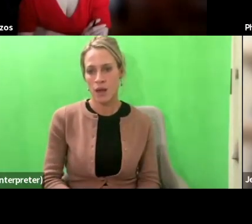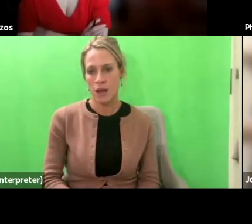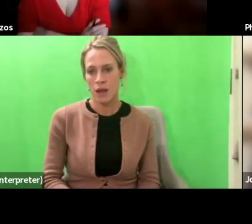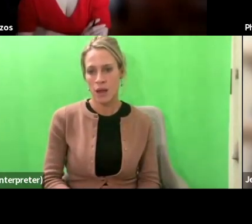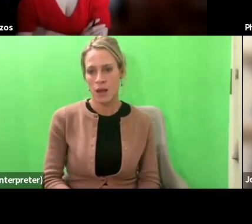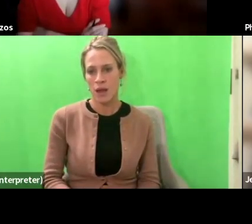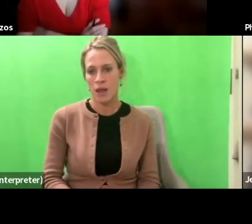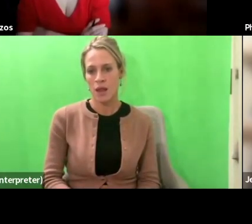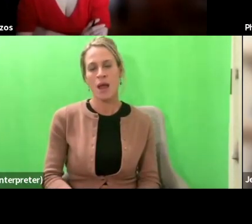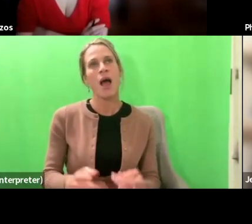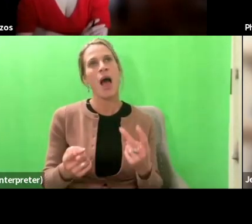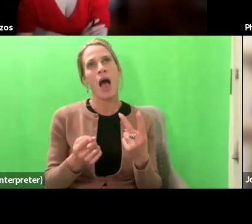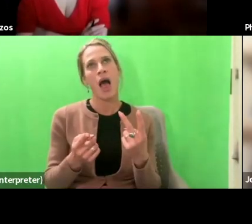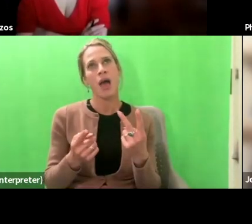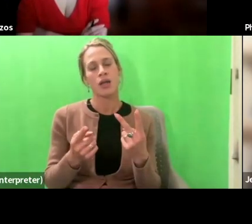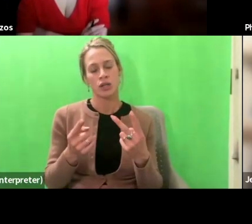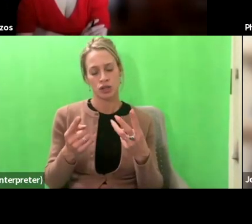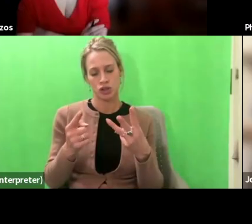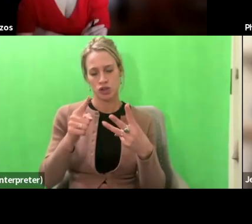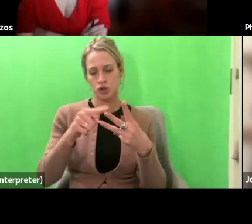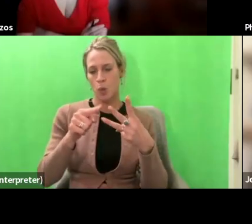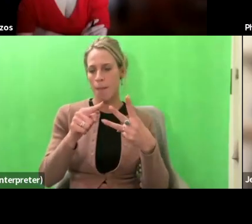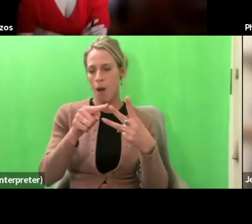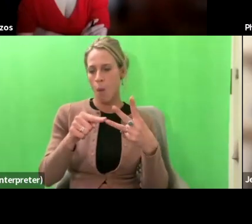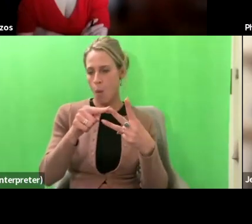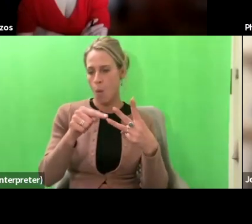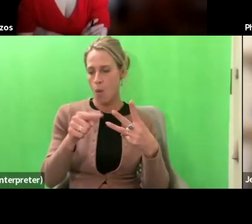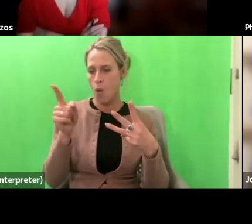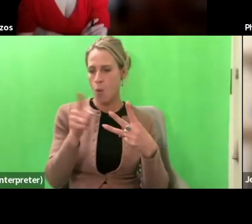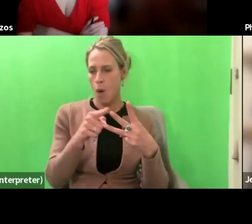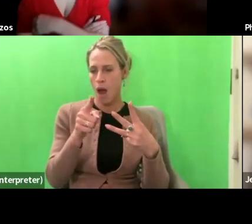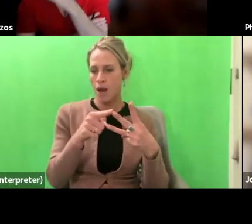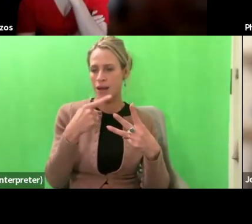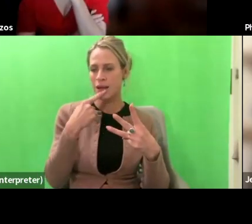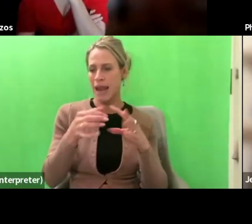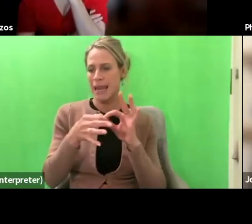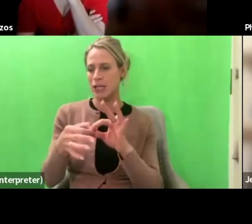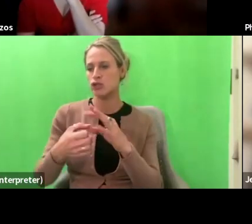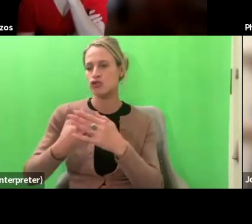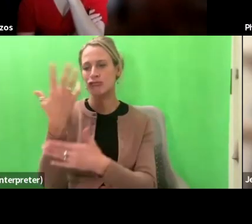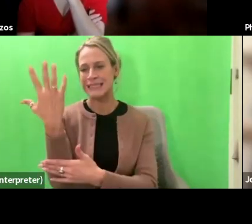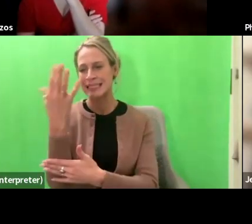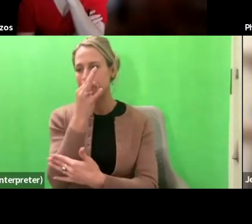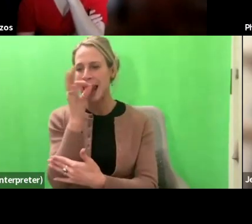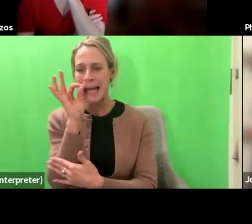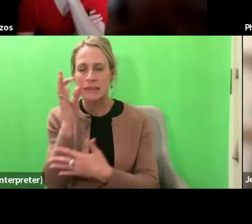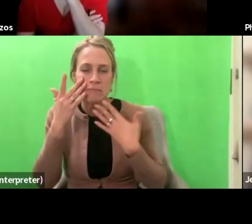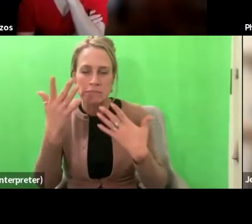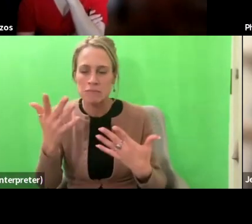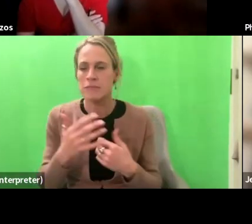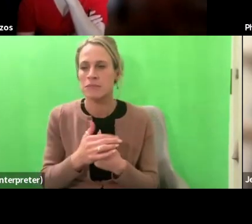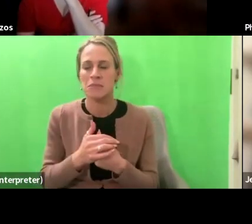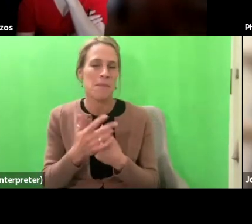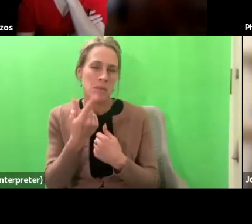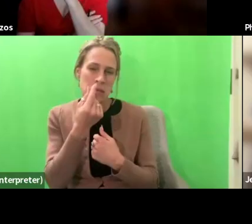two others. The one has to do with trees and plants, but I'm not sure. So it has also